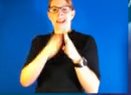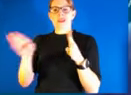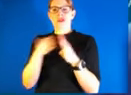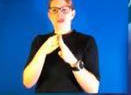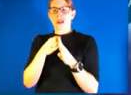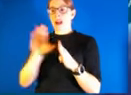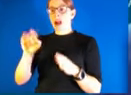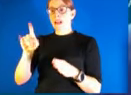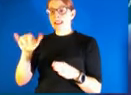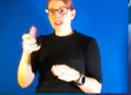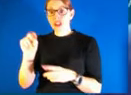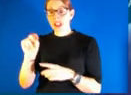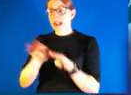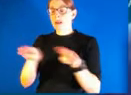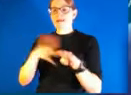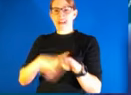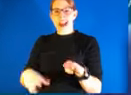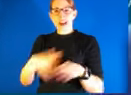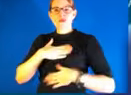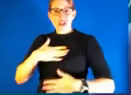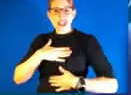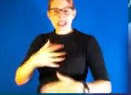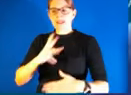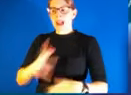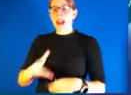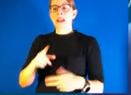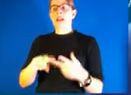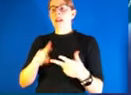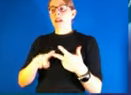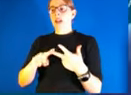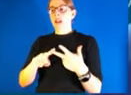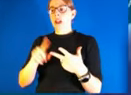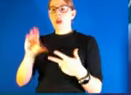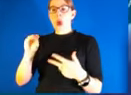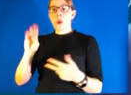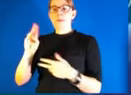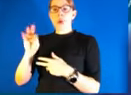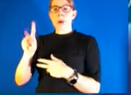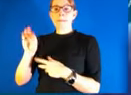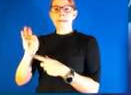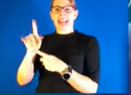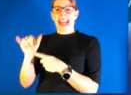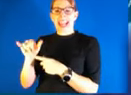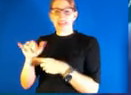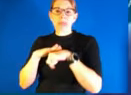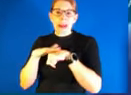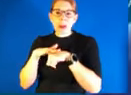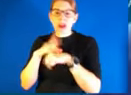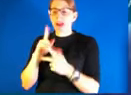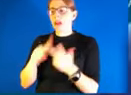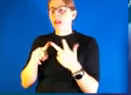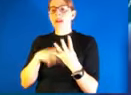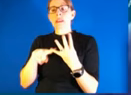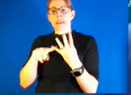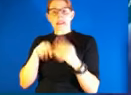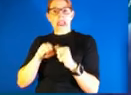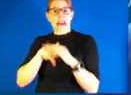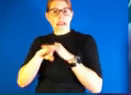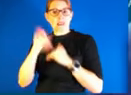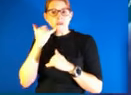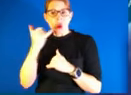oxygen saturations are okay, their work or breathing's okay, the comorbidities are minimal, and they have access to phone and things of